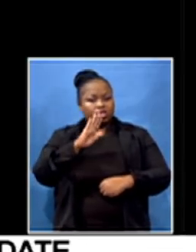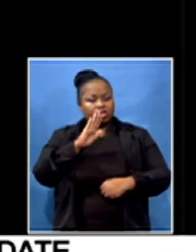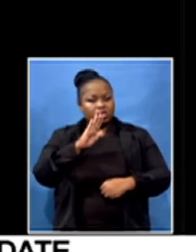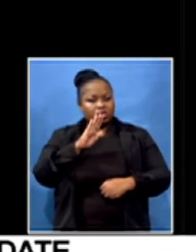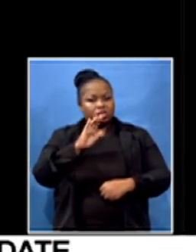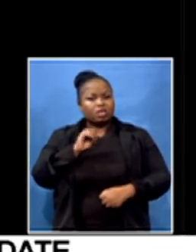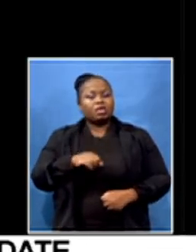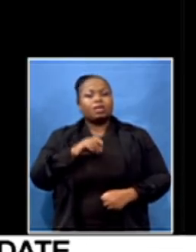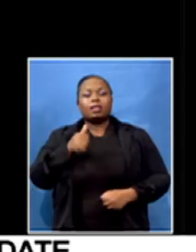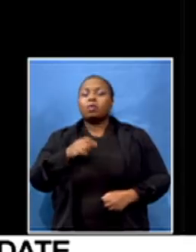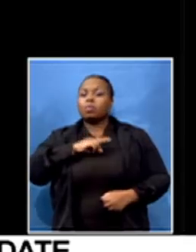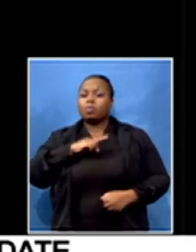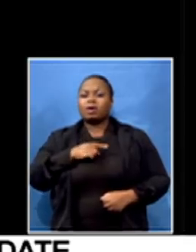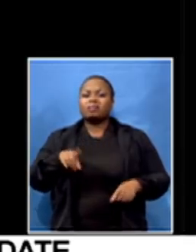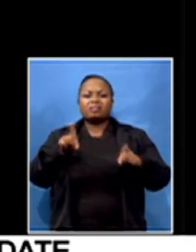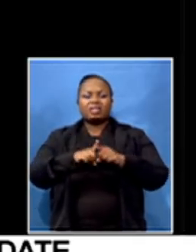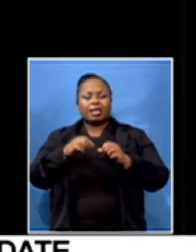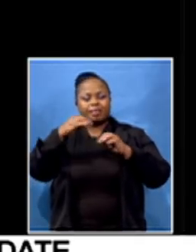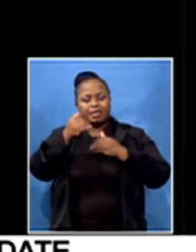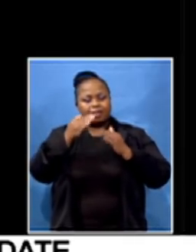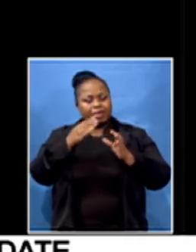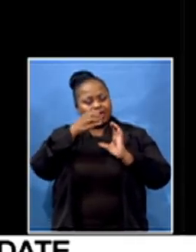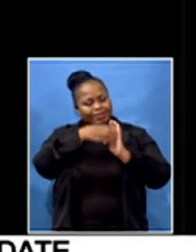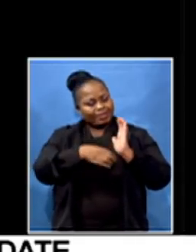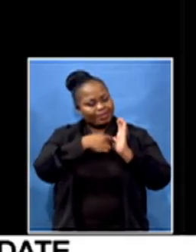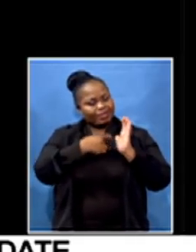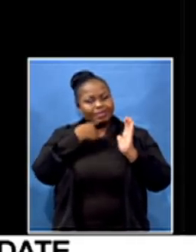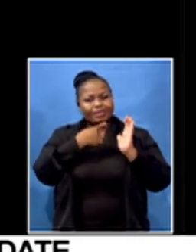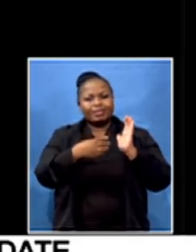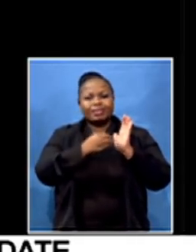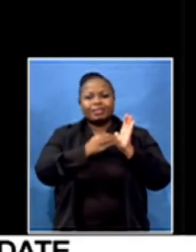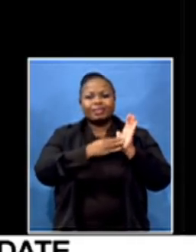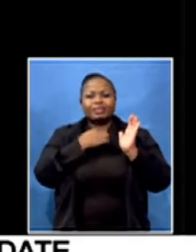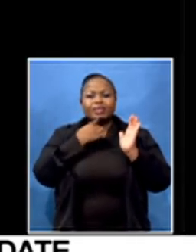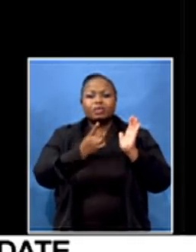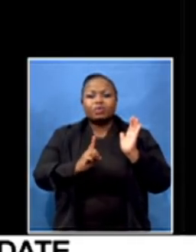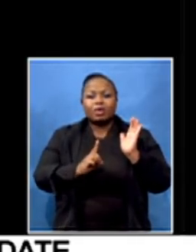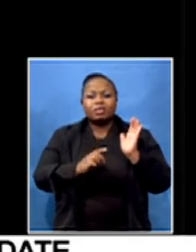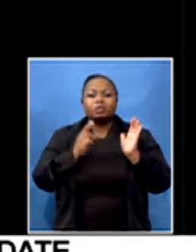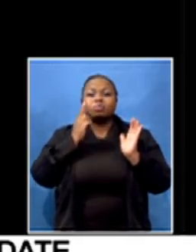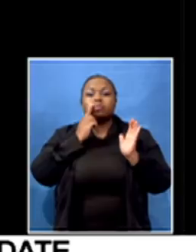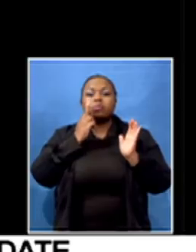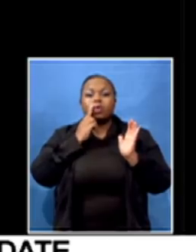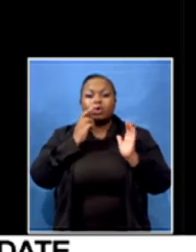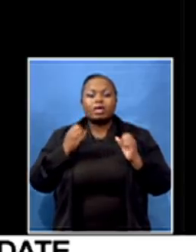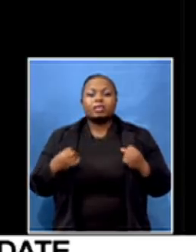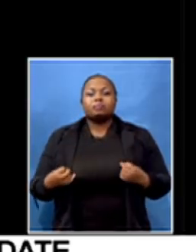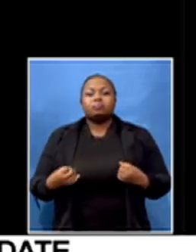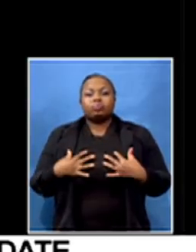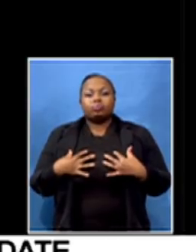products. Because even in the packaging, it is said that smoking attacks the